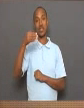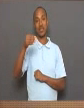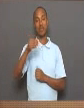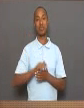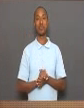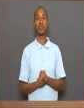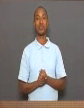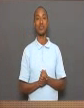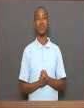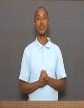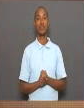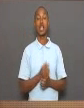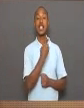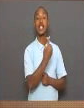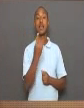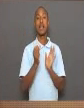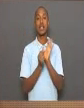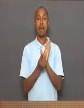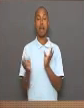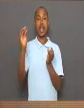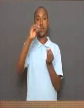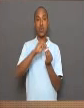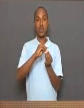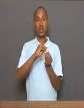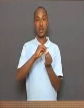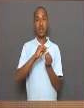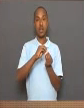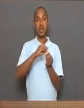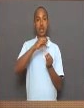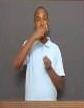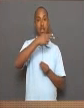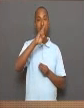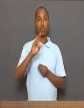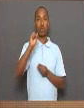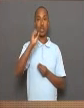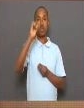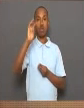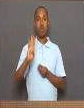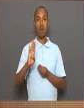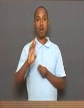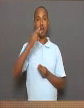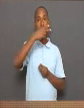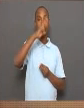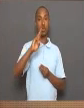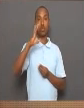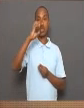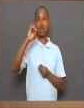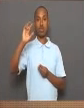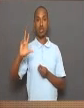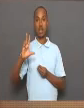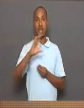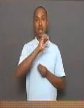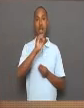solution. Some examples include sulfuric acid, carbonic acid,